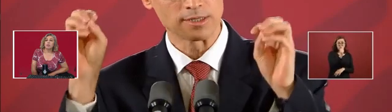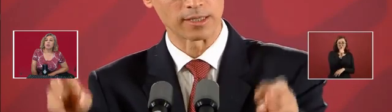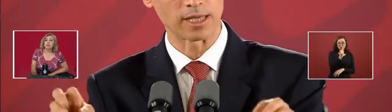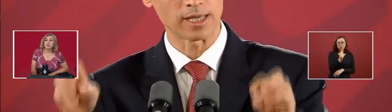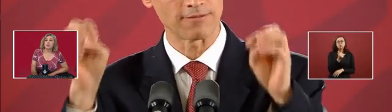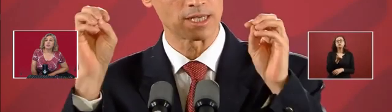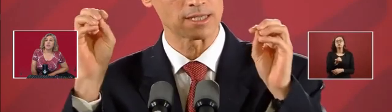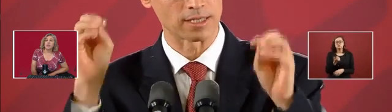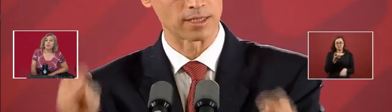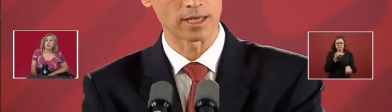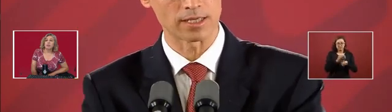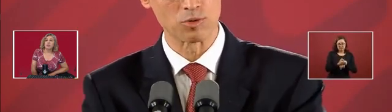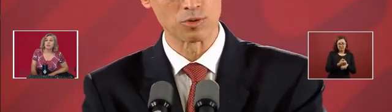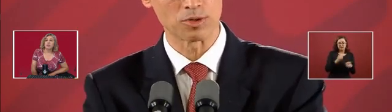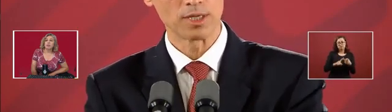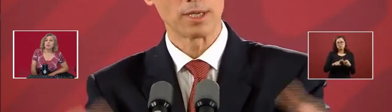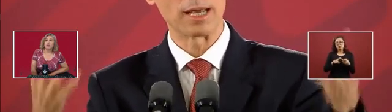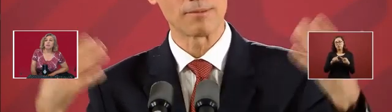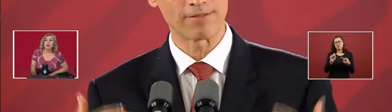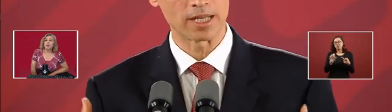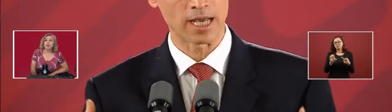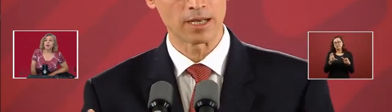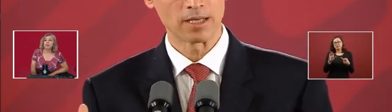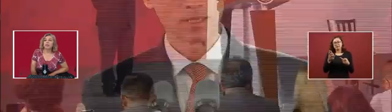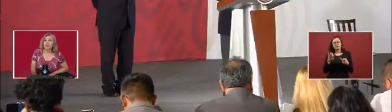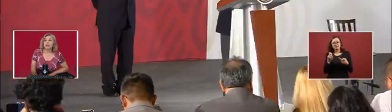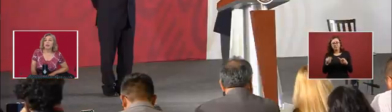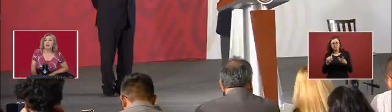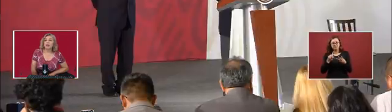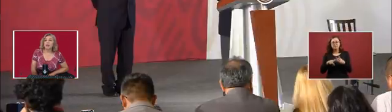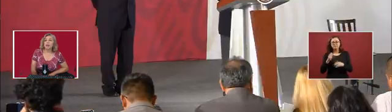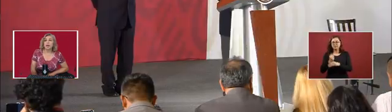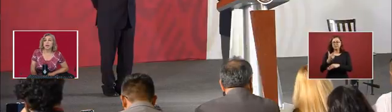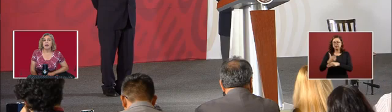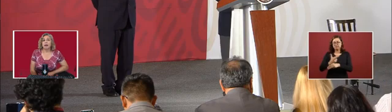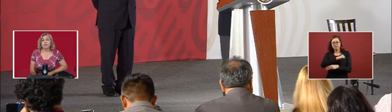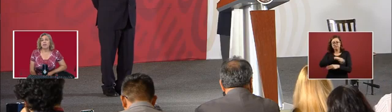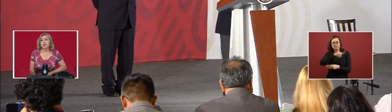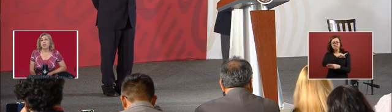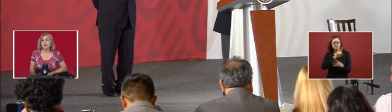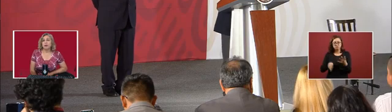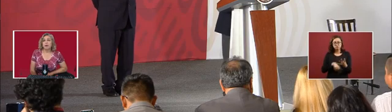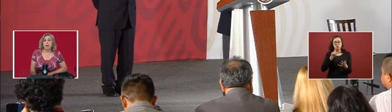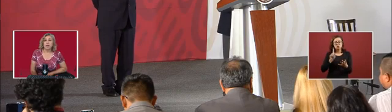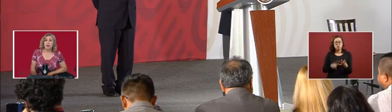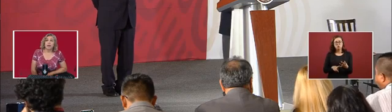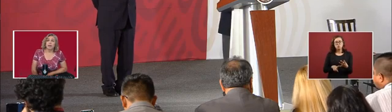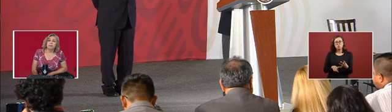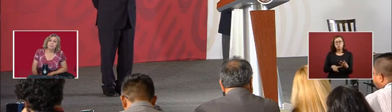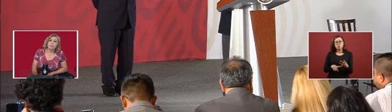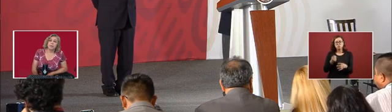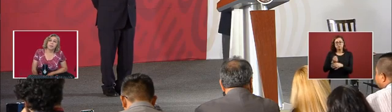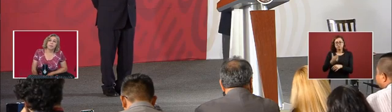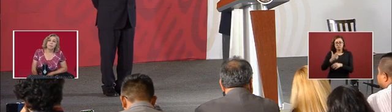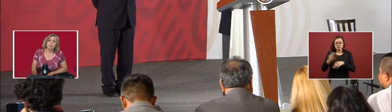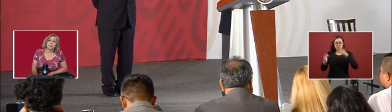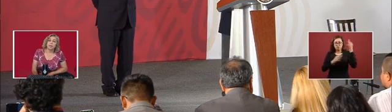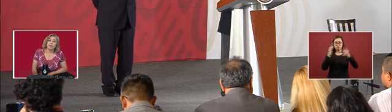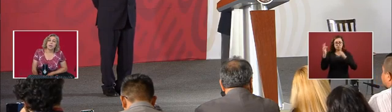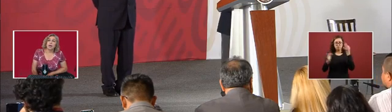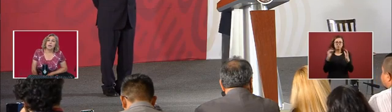What's given to the popular health and public health and so forth, they're transferred to the states because there's